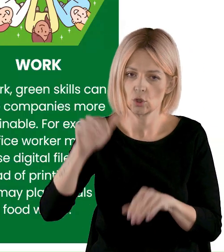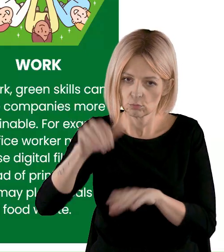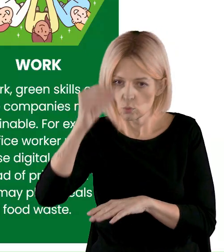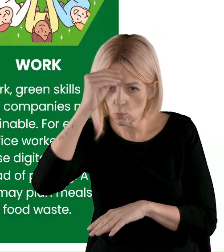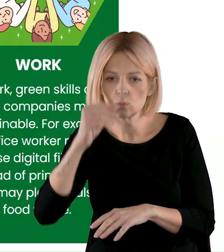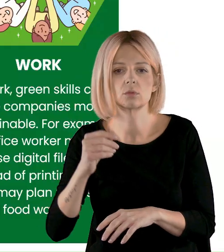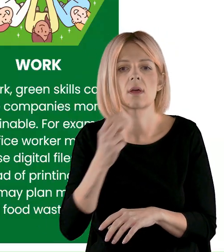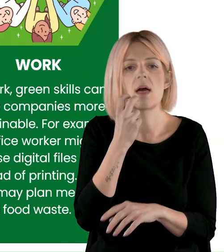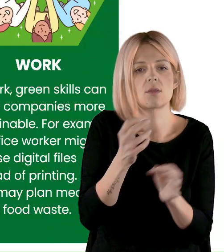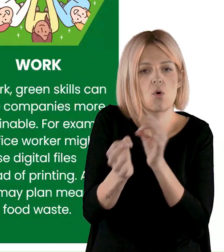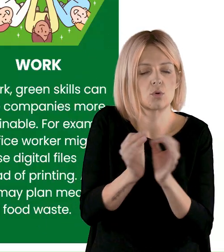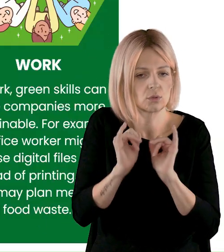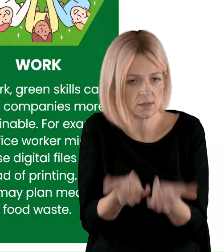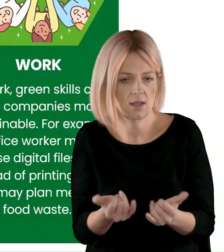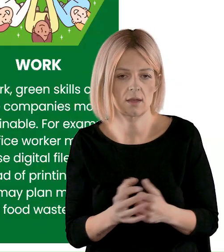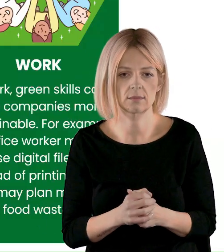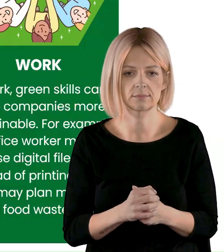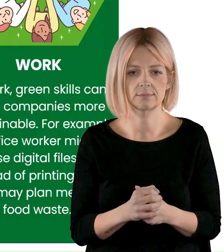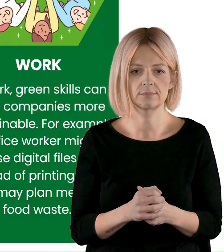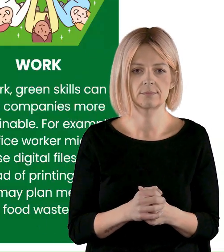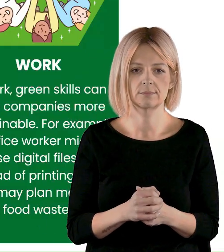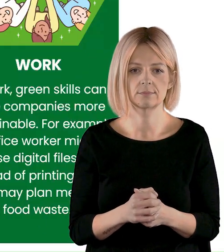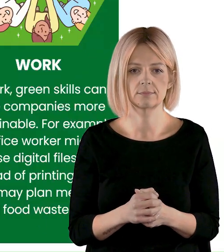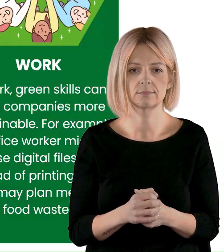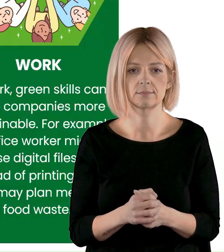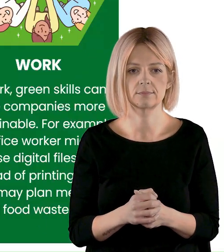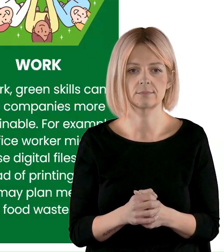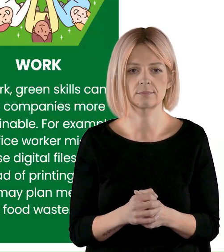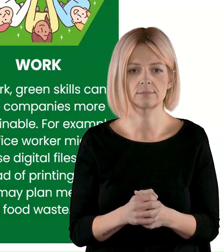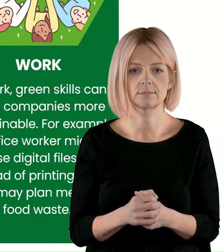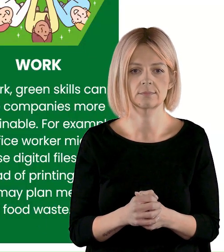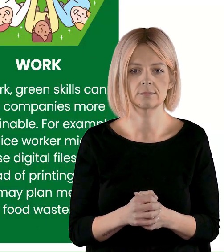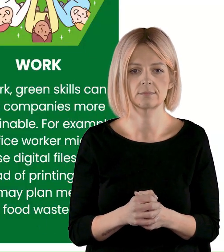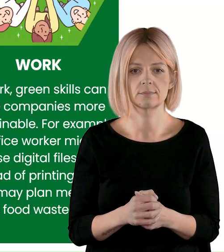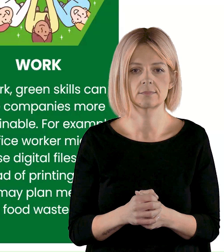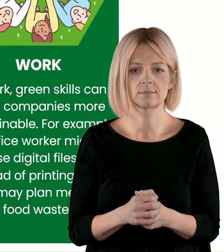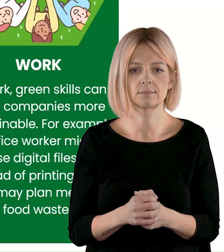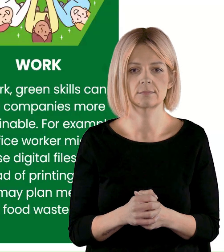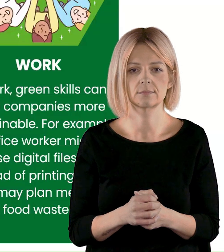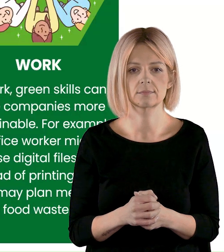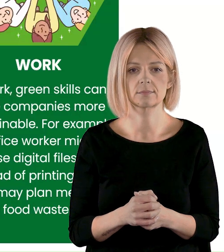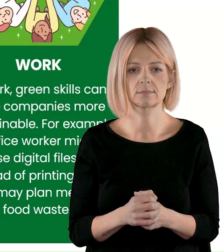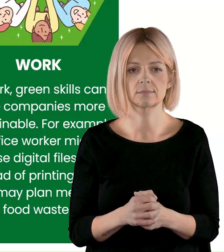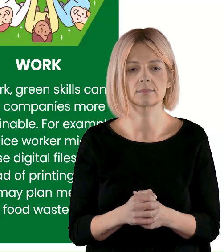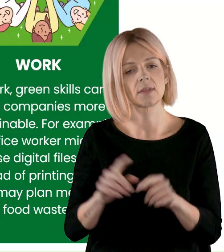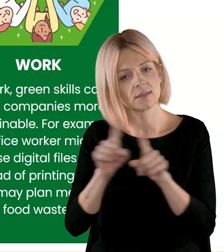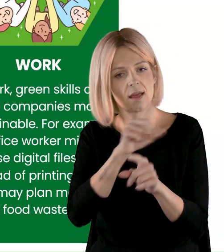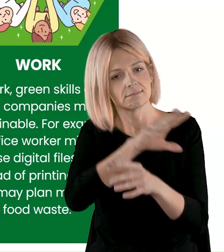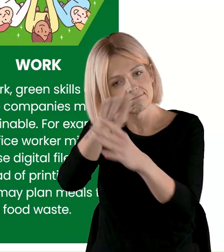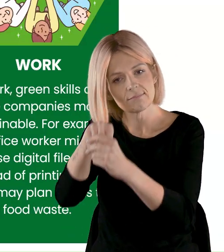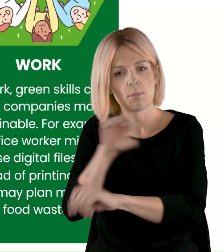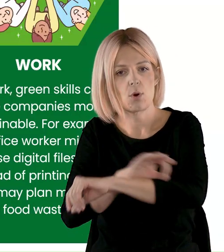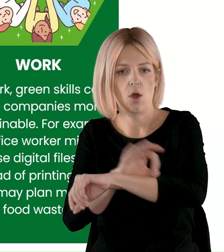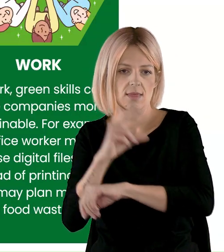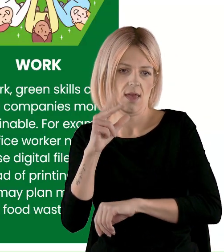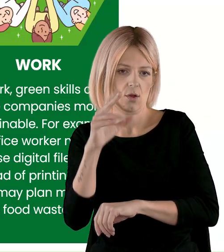educated about green skills, how to save, again, energy, how to be involved in eco